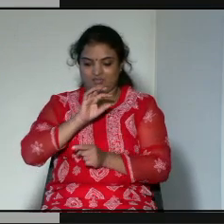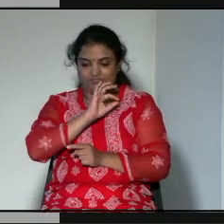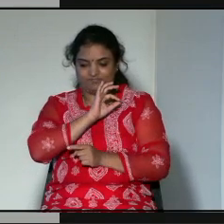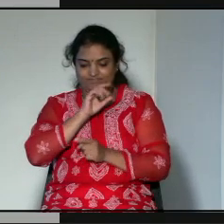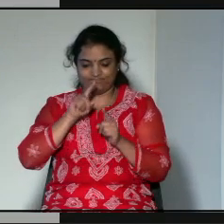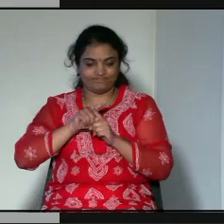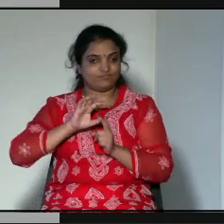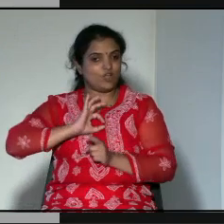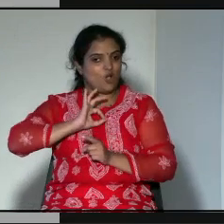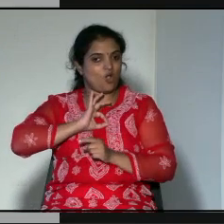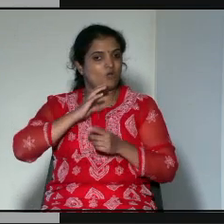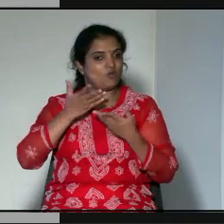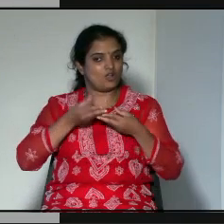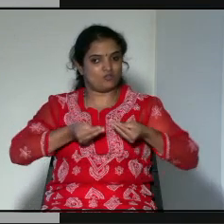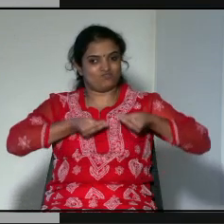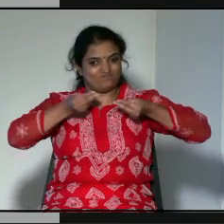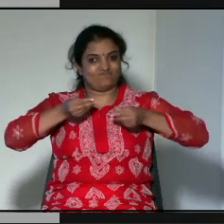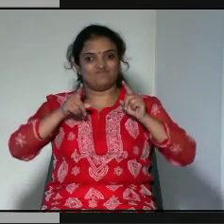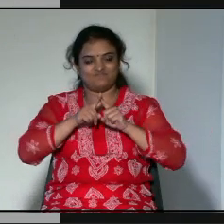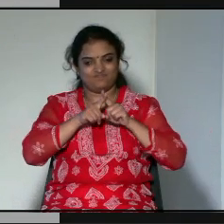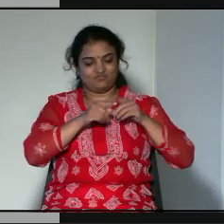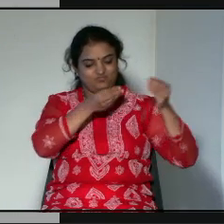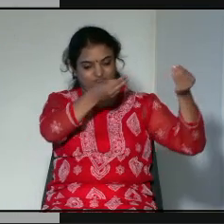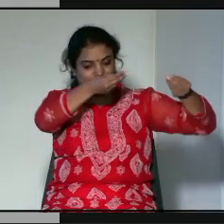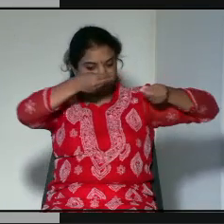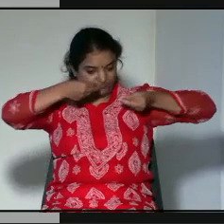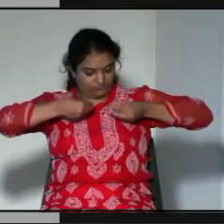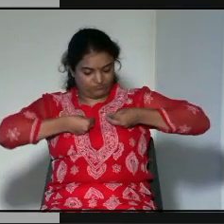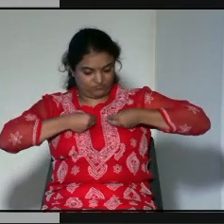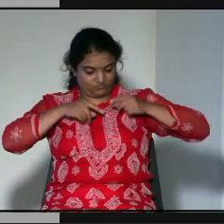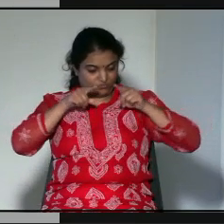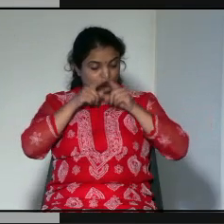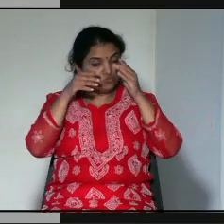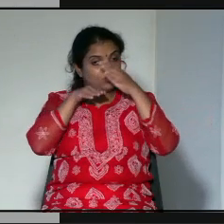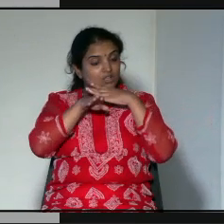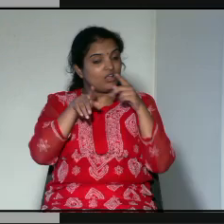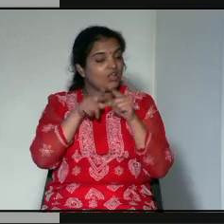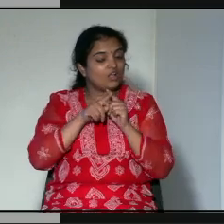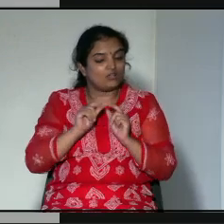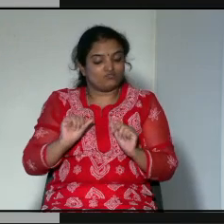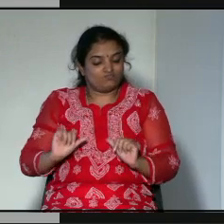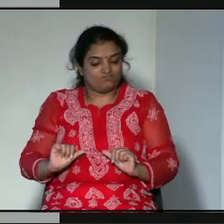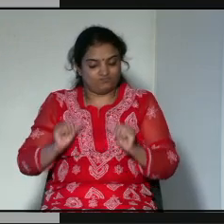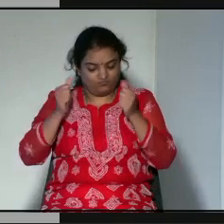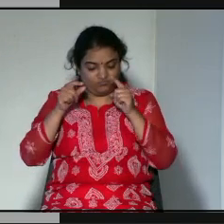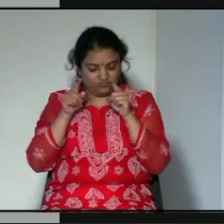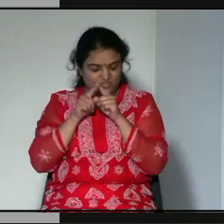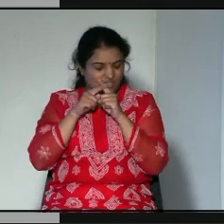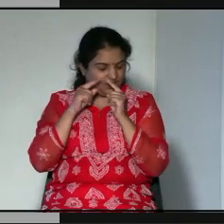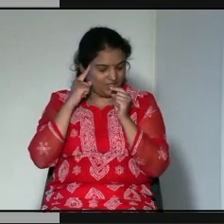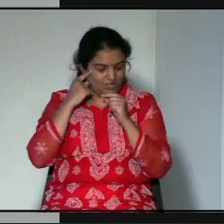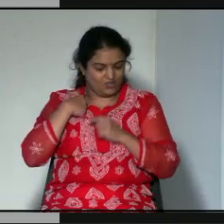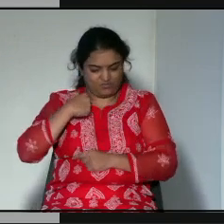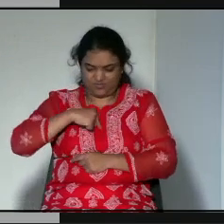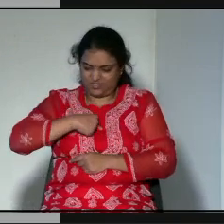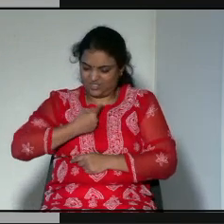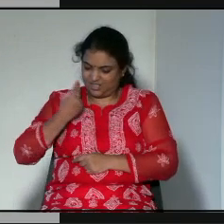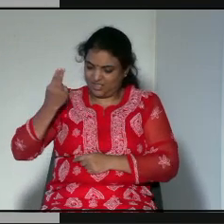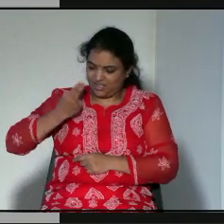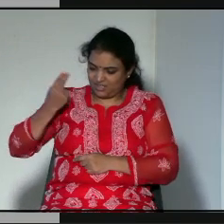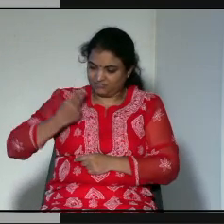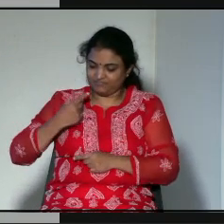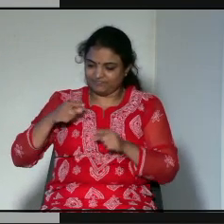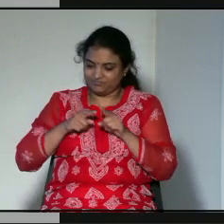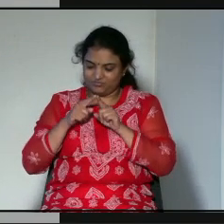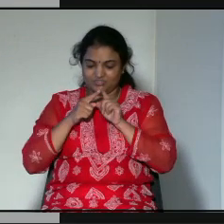hers? Or in entering the place of the artisan, was she at risk of forfeiting her own artistic